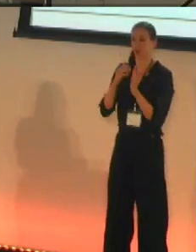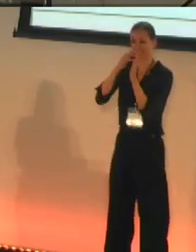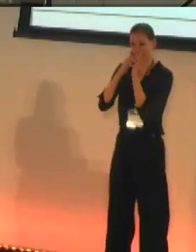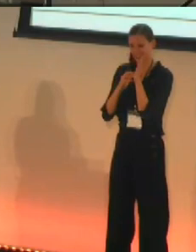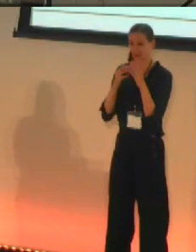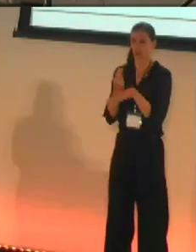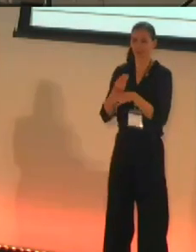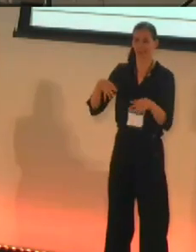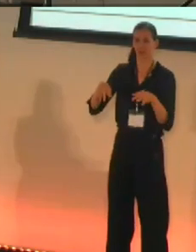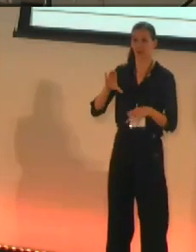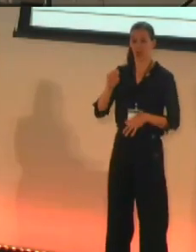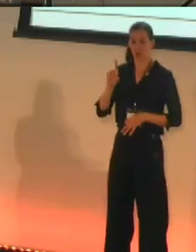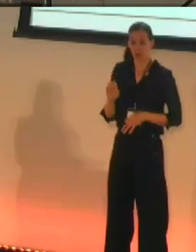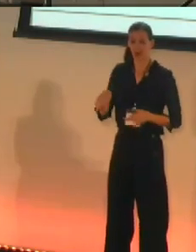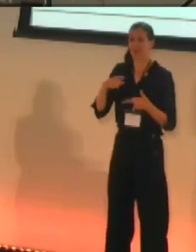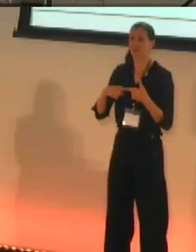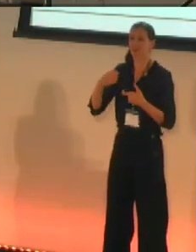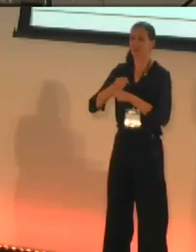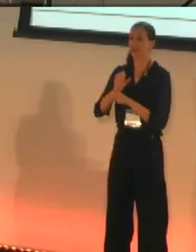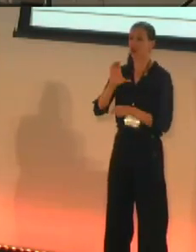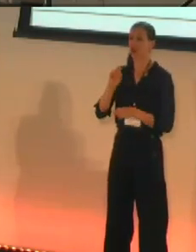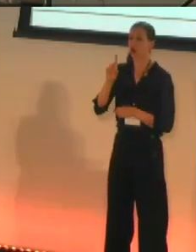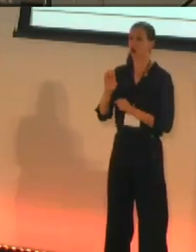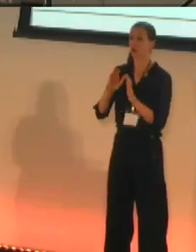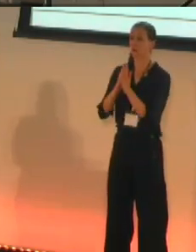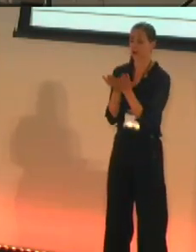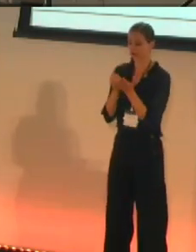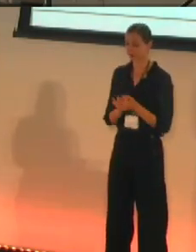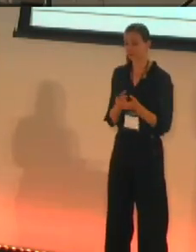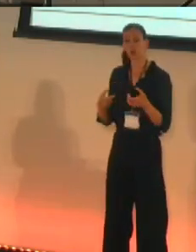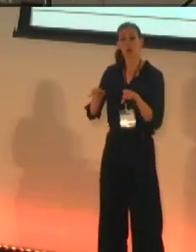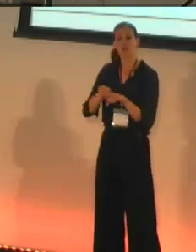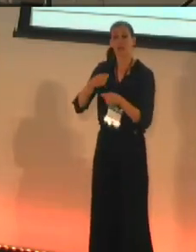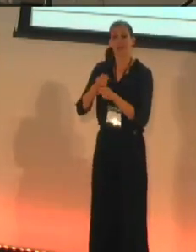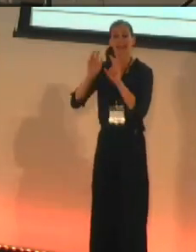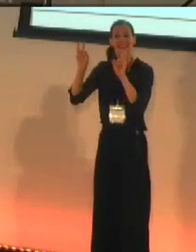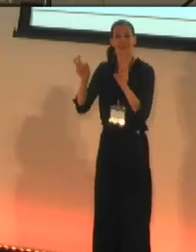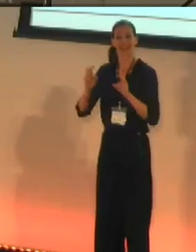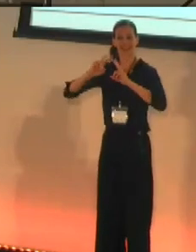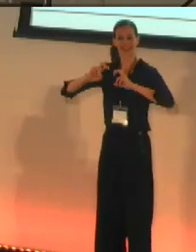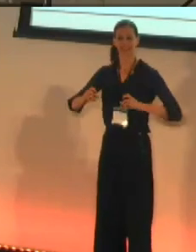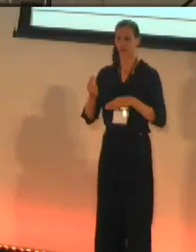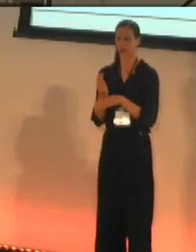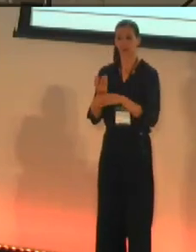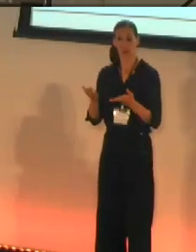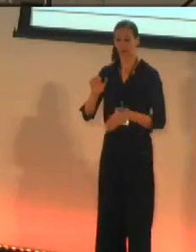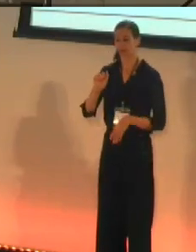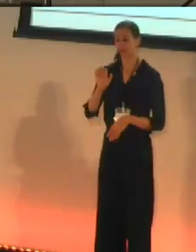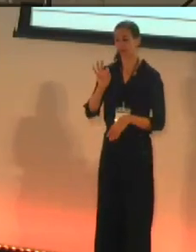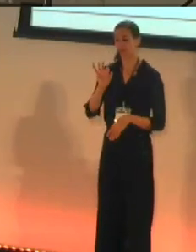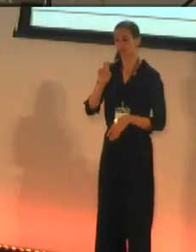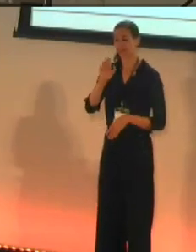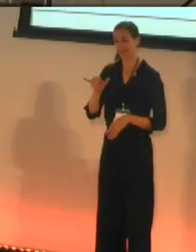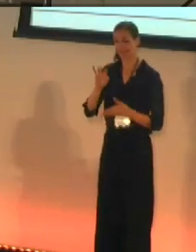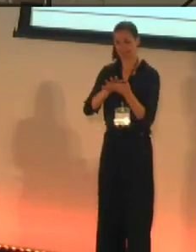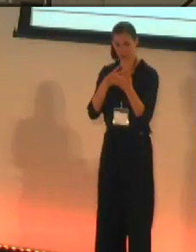codes, and we generated a codebook from this. And we also conducted a thematic analysis using affinity diagrams. We'll